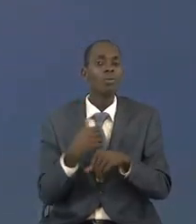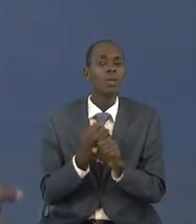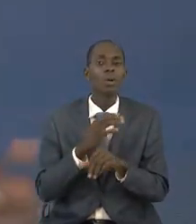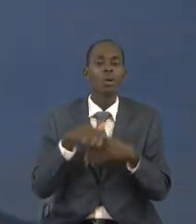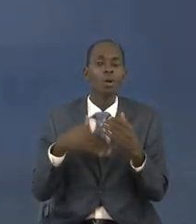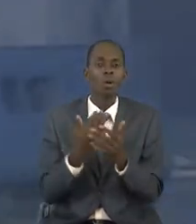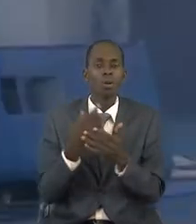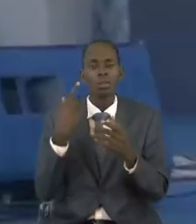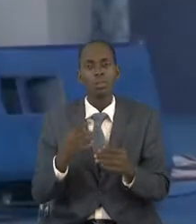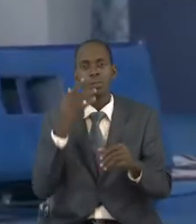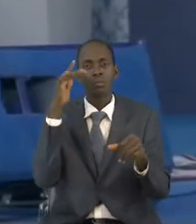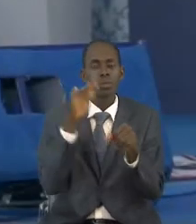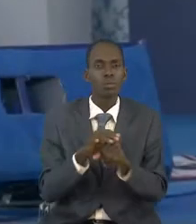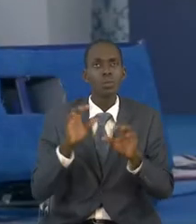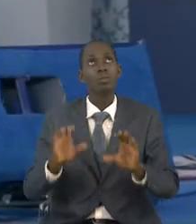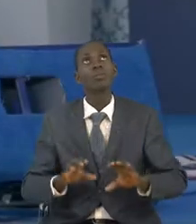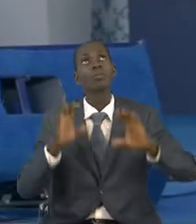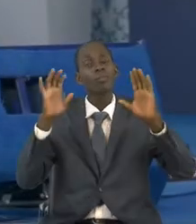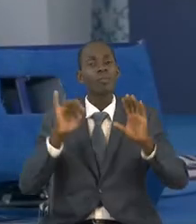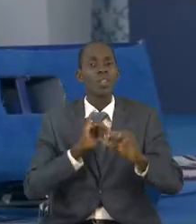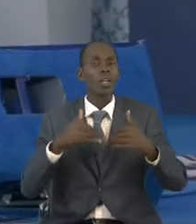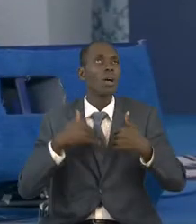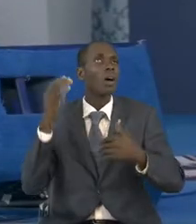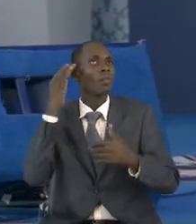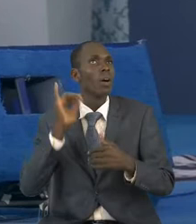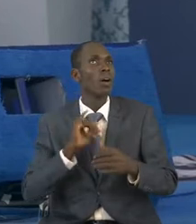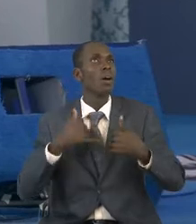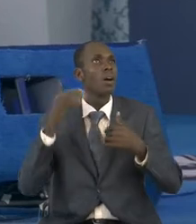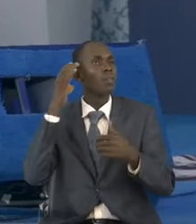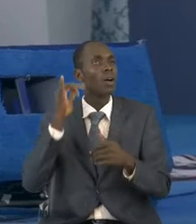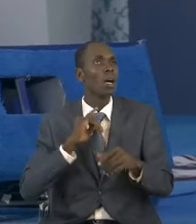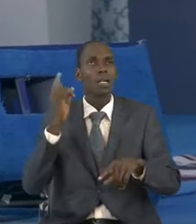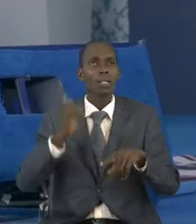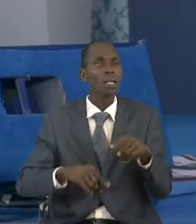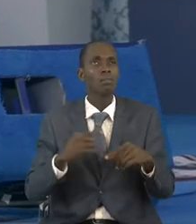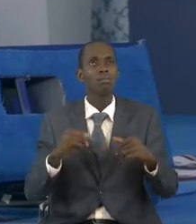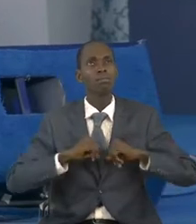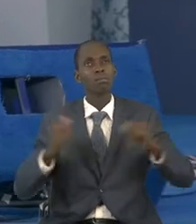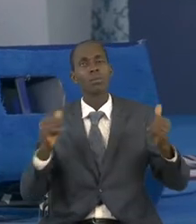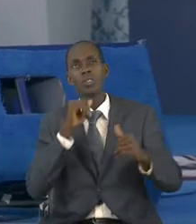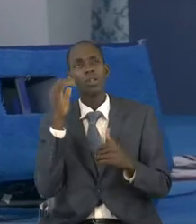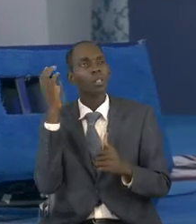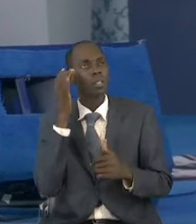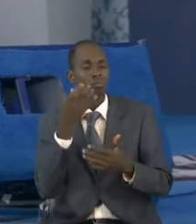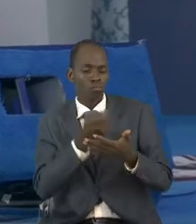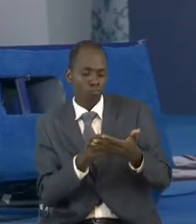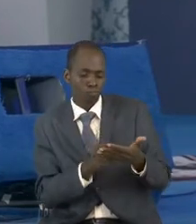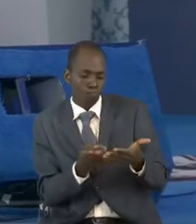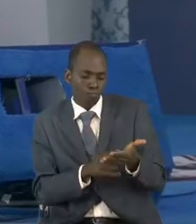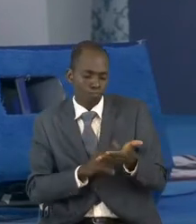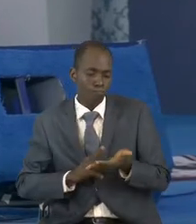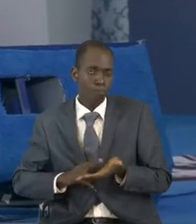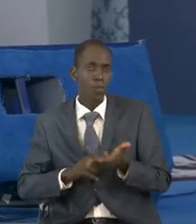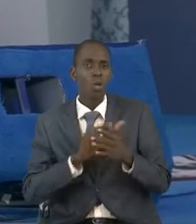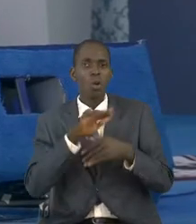the commitment. I have heard, I have heard. I cannot say I've not heard. Then you write it down. This point,